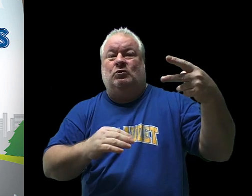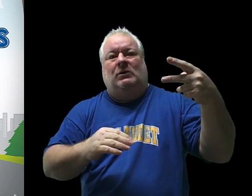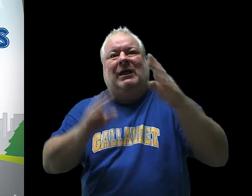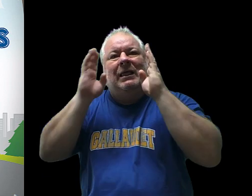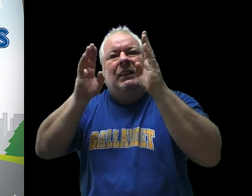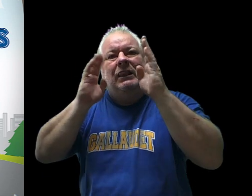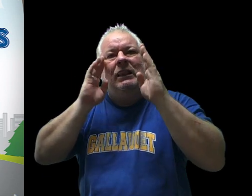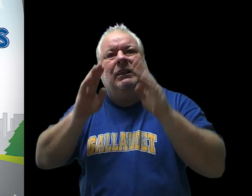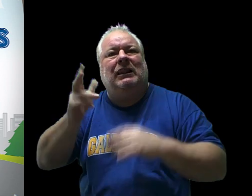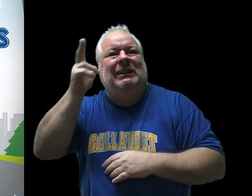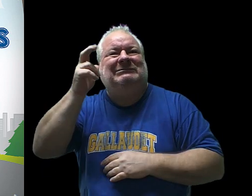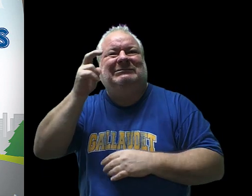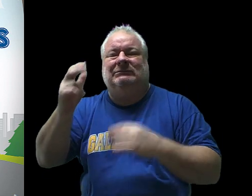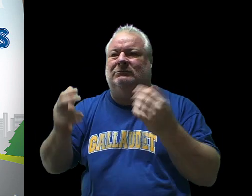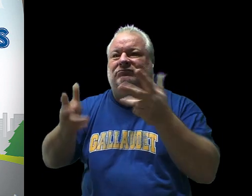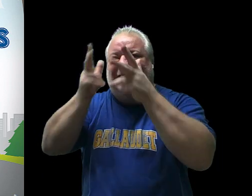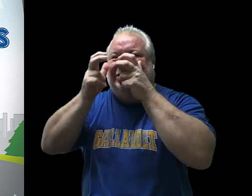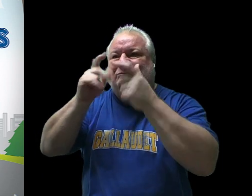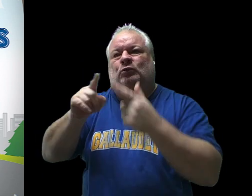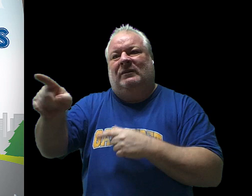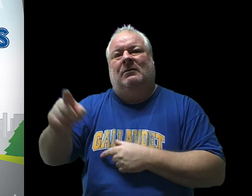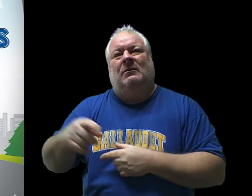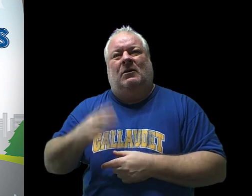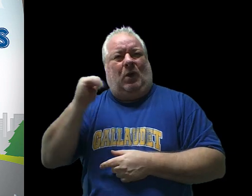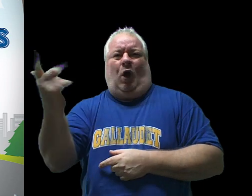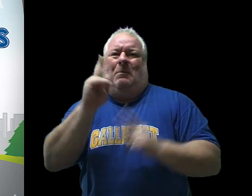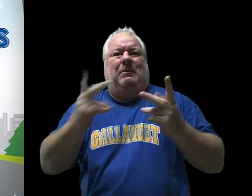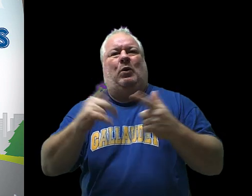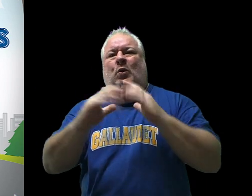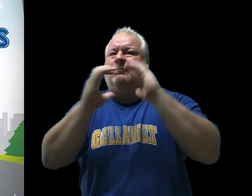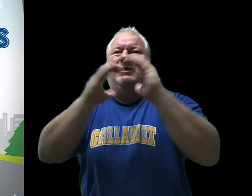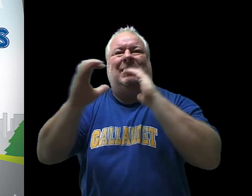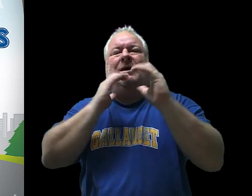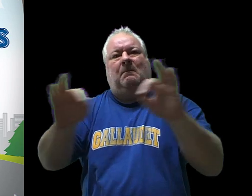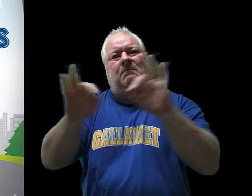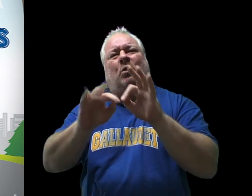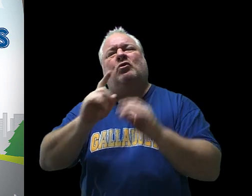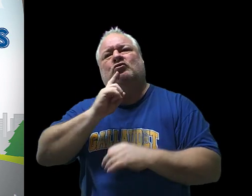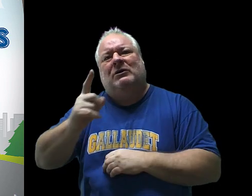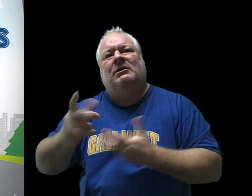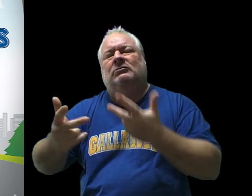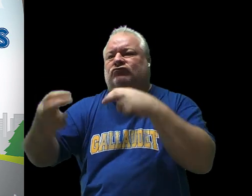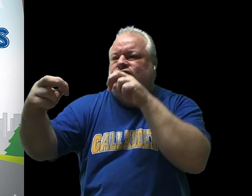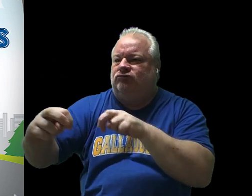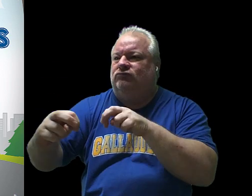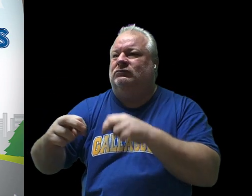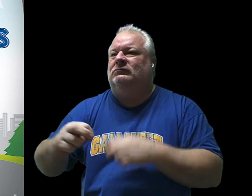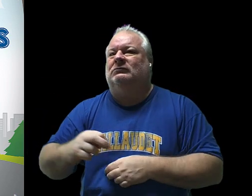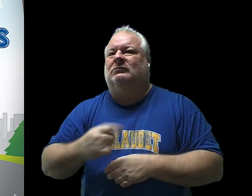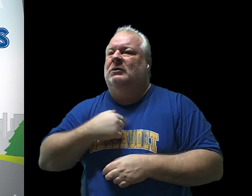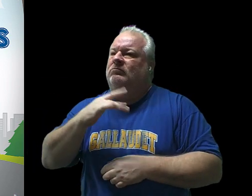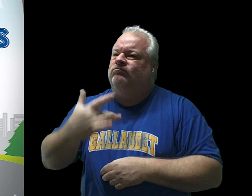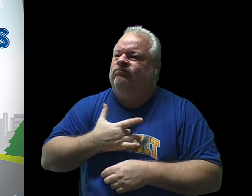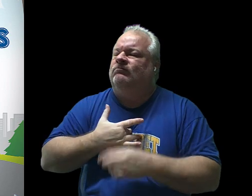listen to them. We all just want to be heard, so listen to each other. We're talking about really sitting down and listening with your heart